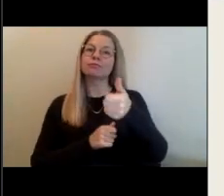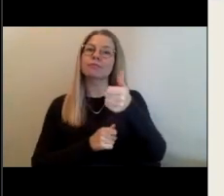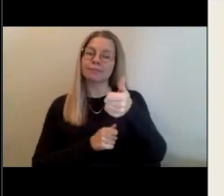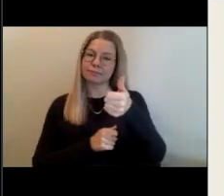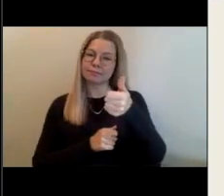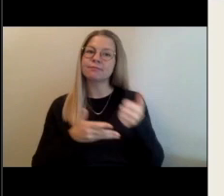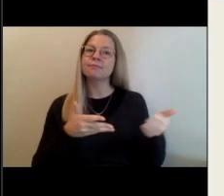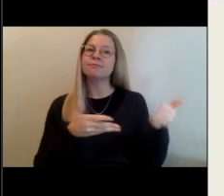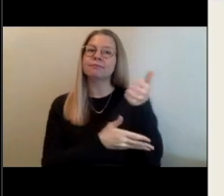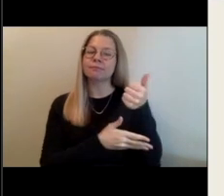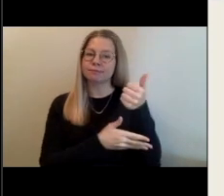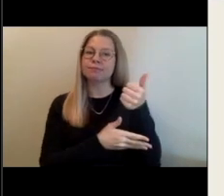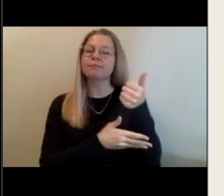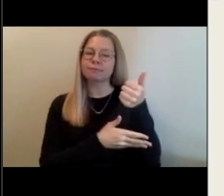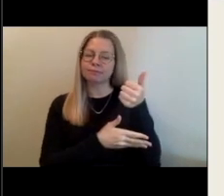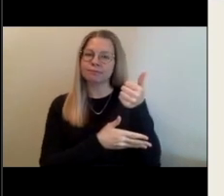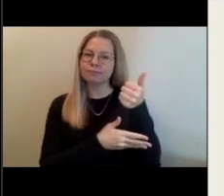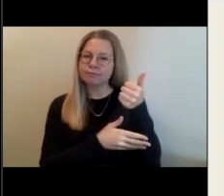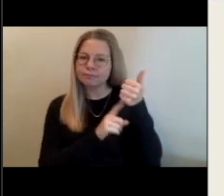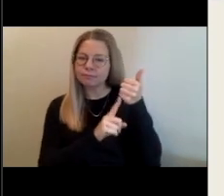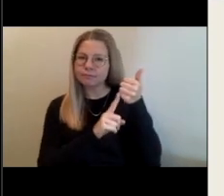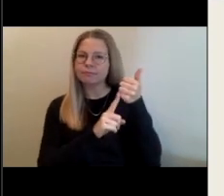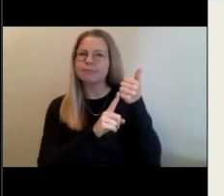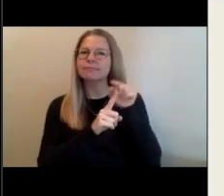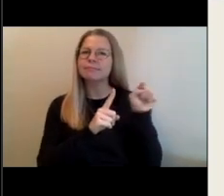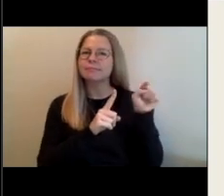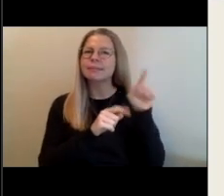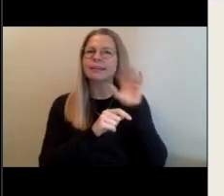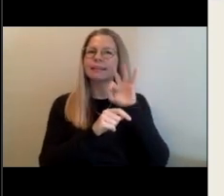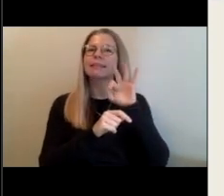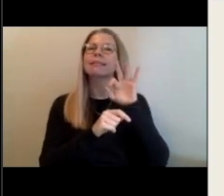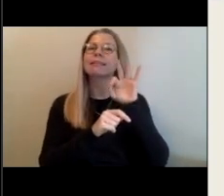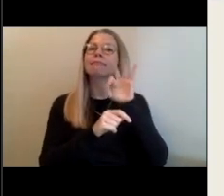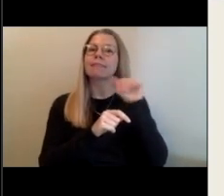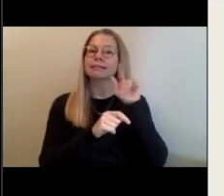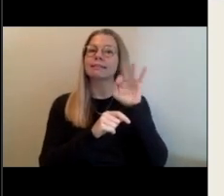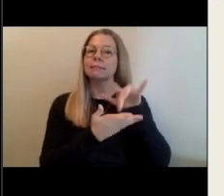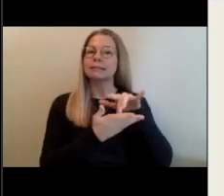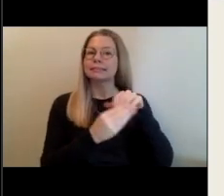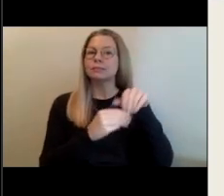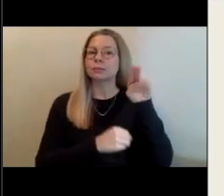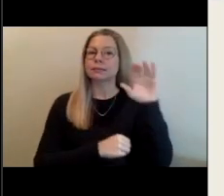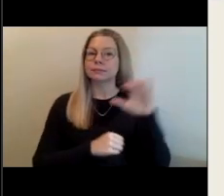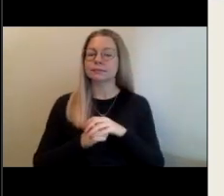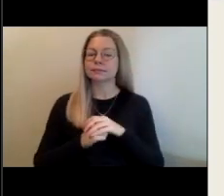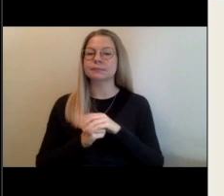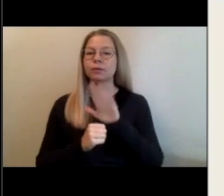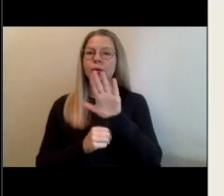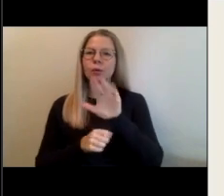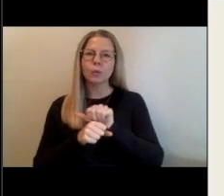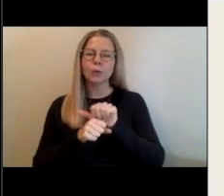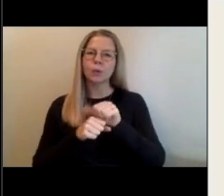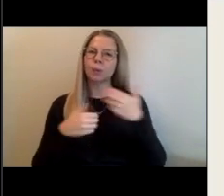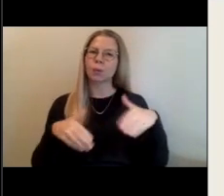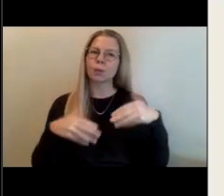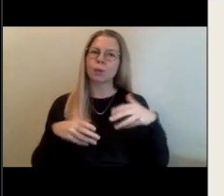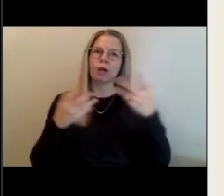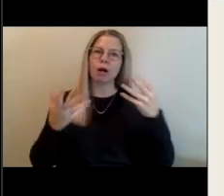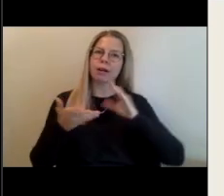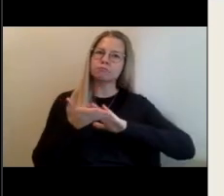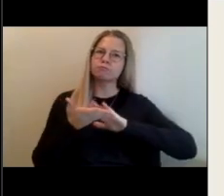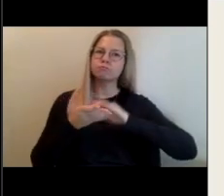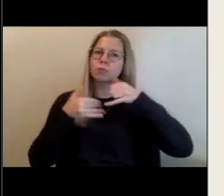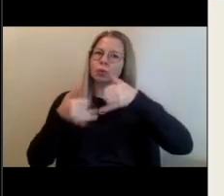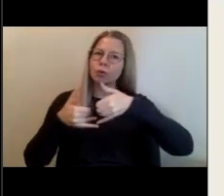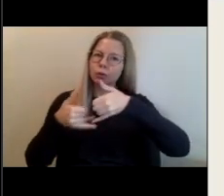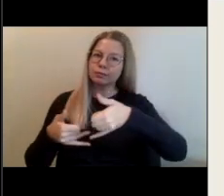and community at the Faculty of Medicine. Dr. Paton's work has been recognized by awards from her profession and from the